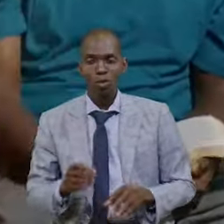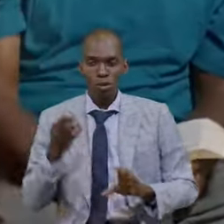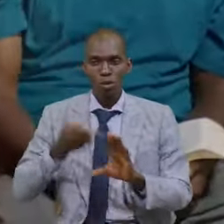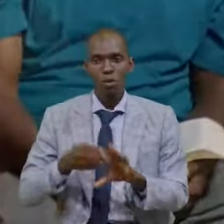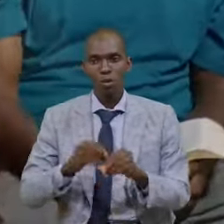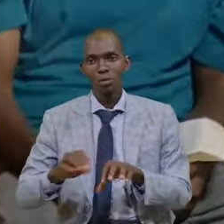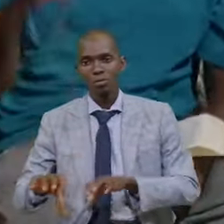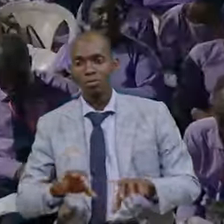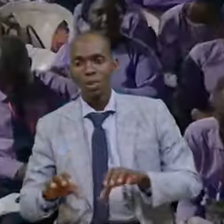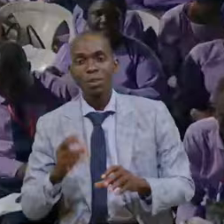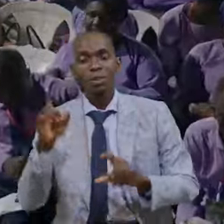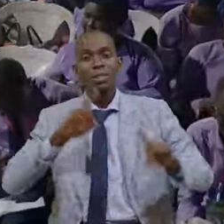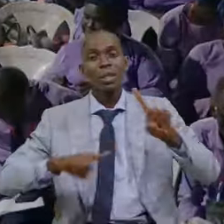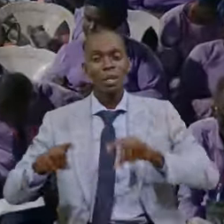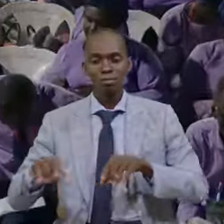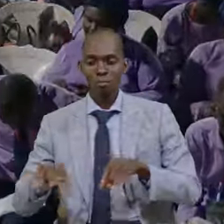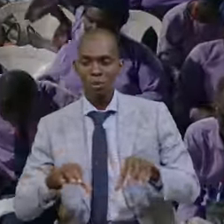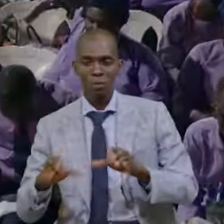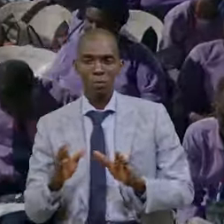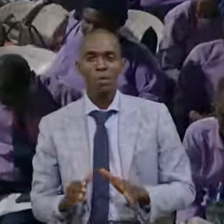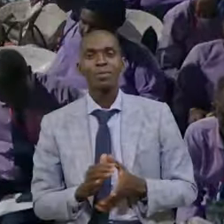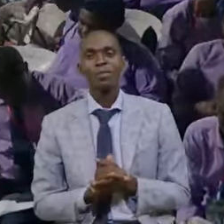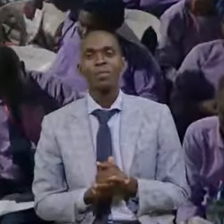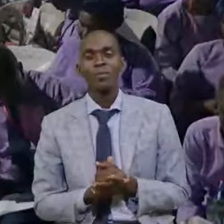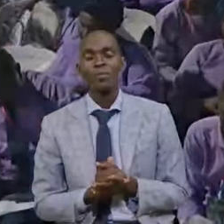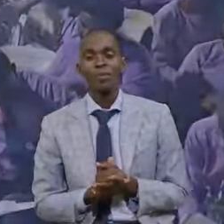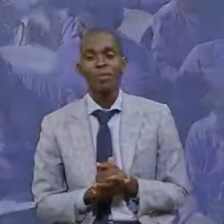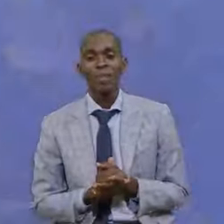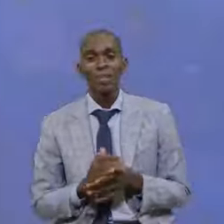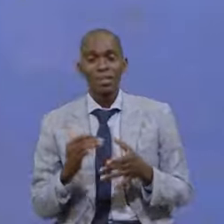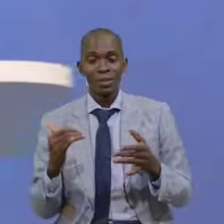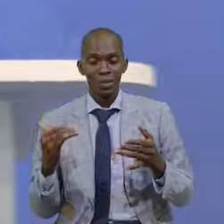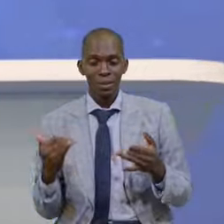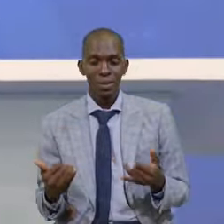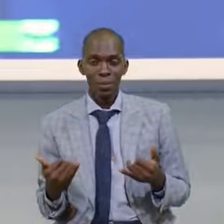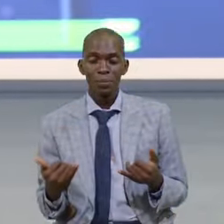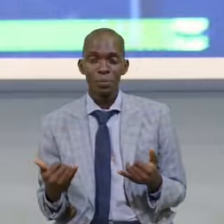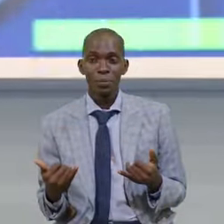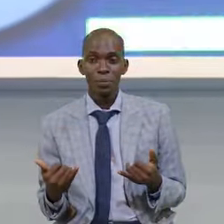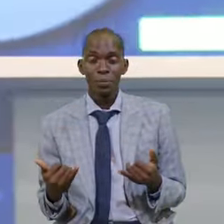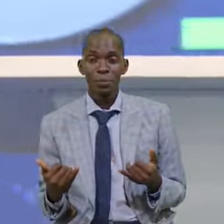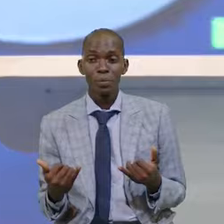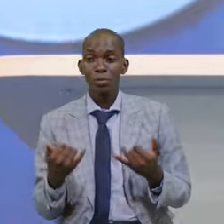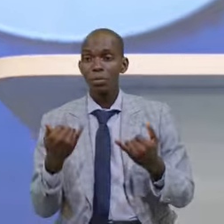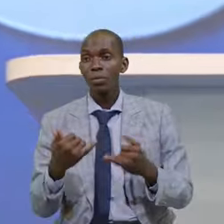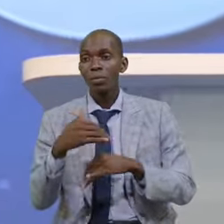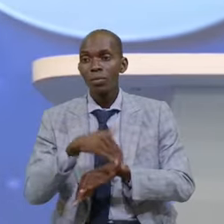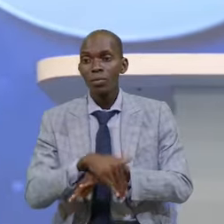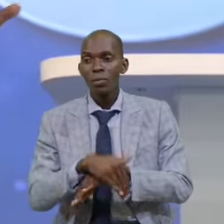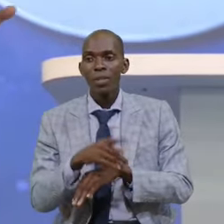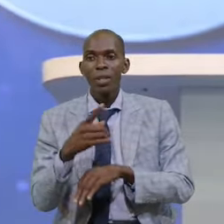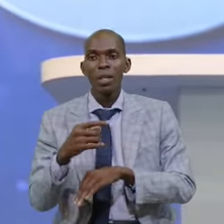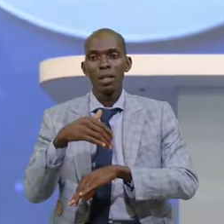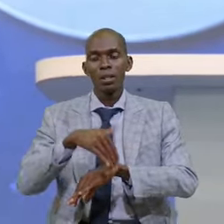shout performance. Heads bowed and eyes closed. Tonight, the night